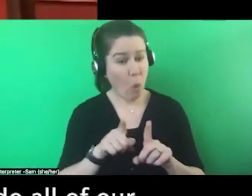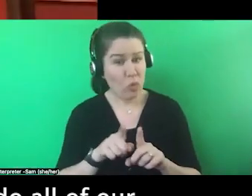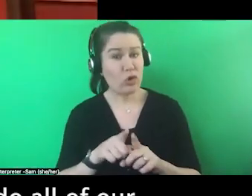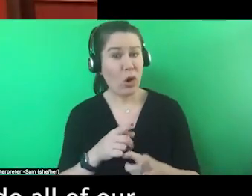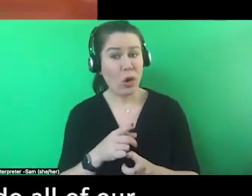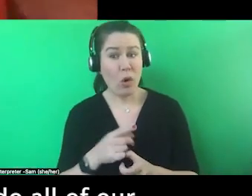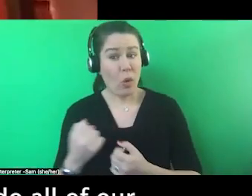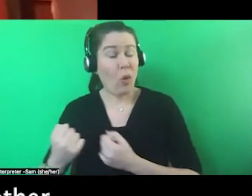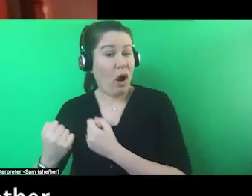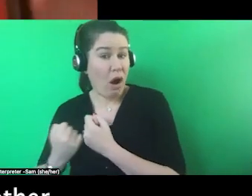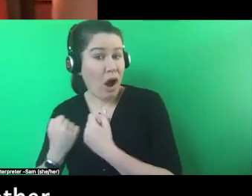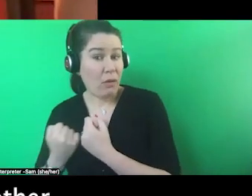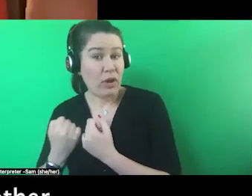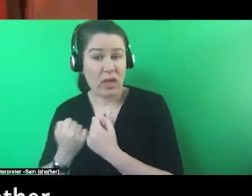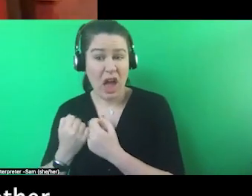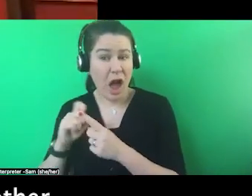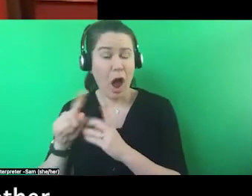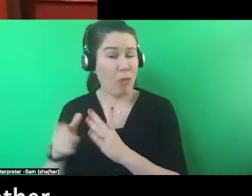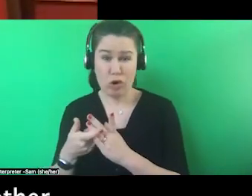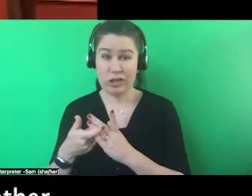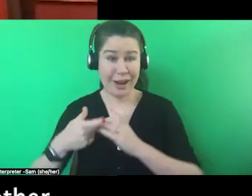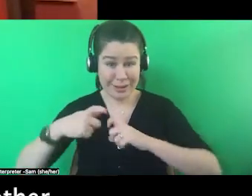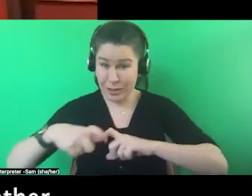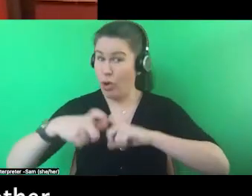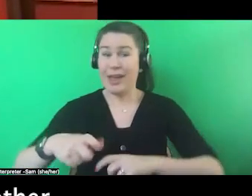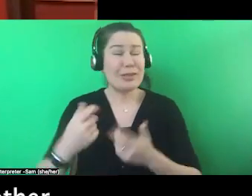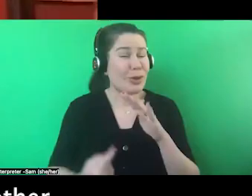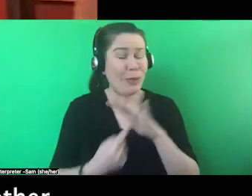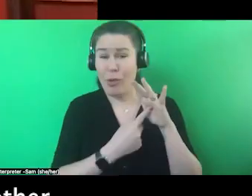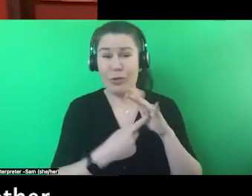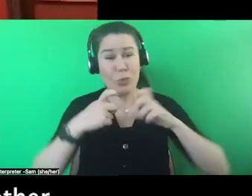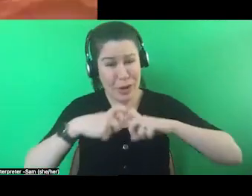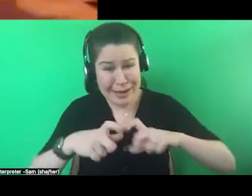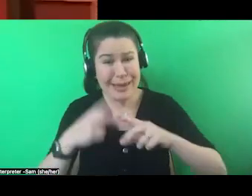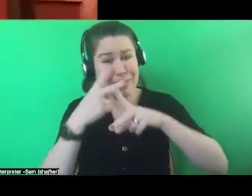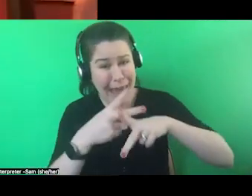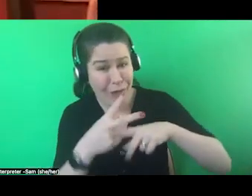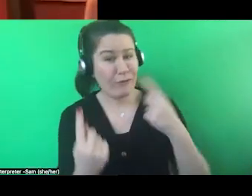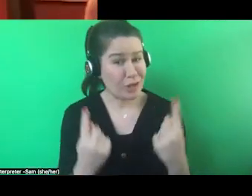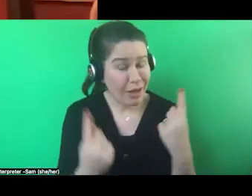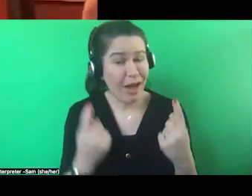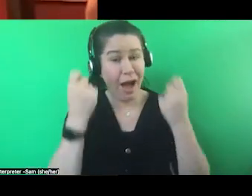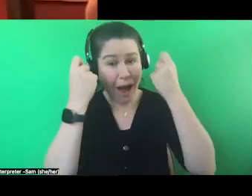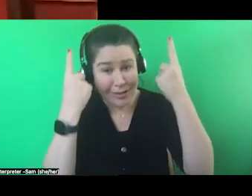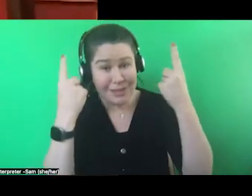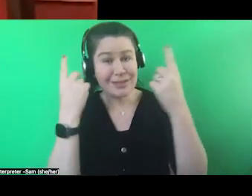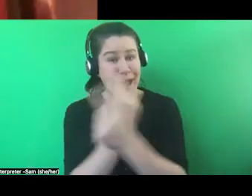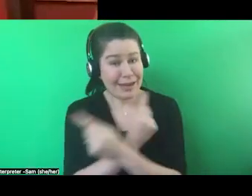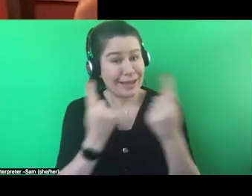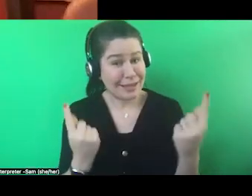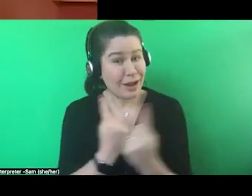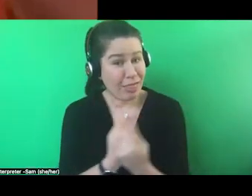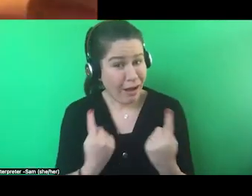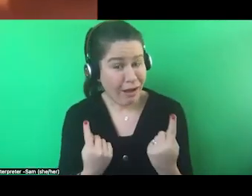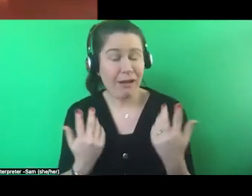all of our projects, like a real we just need to keep understanding one another. We need to keep caring for one another. And that is as